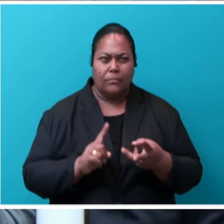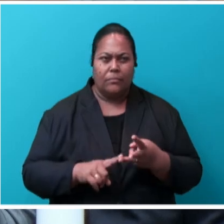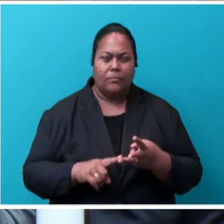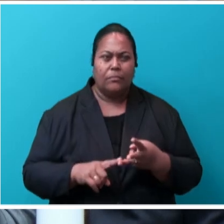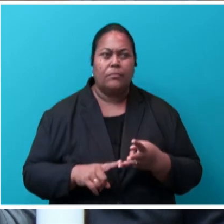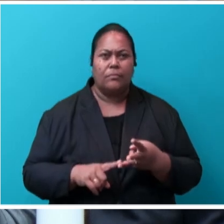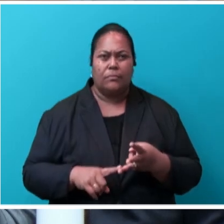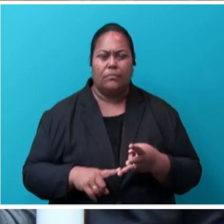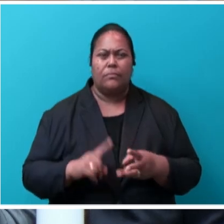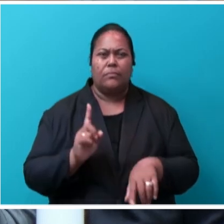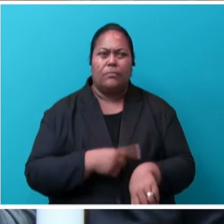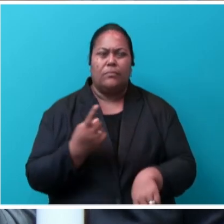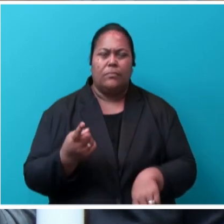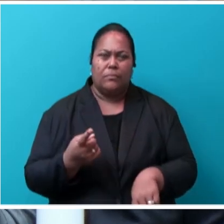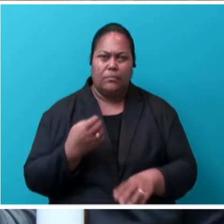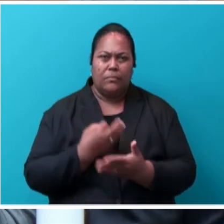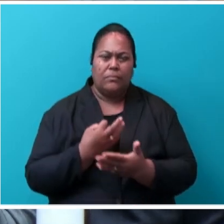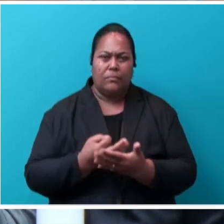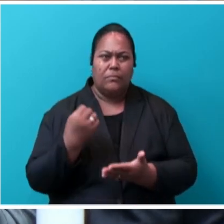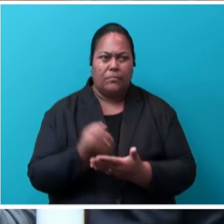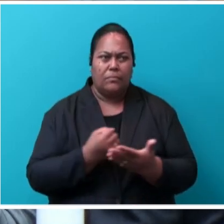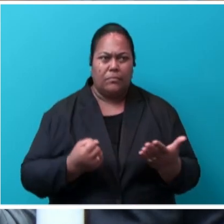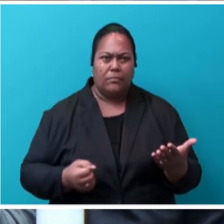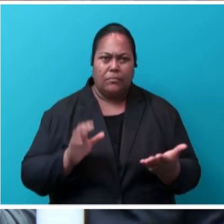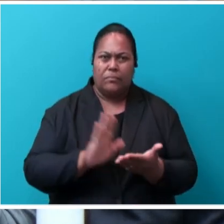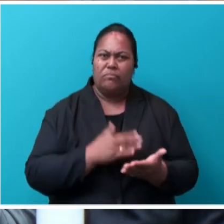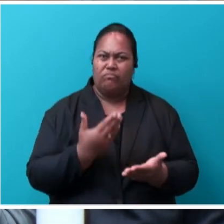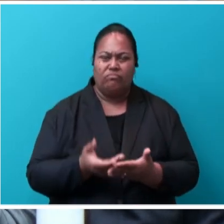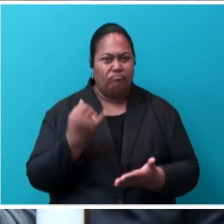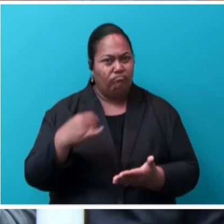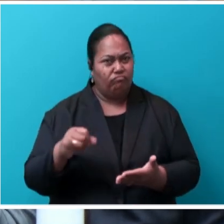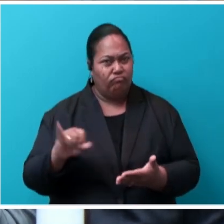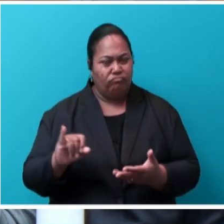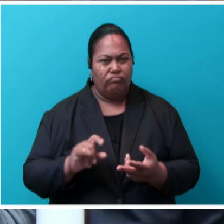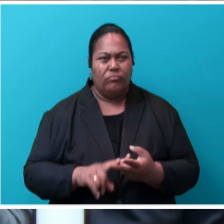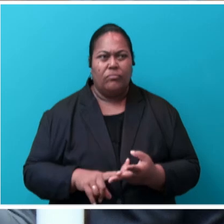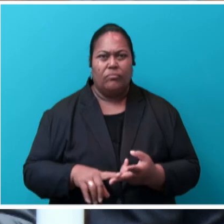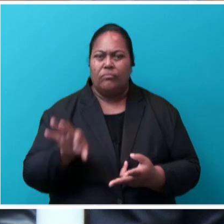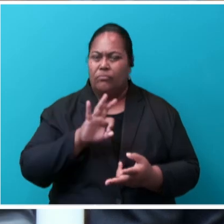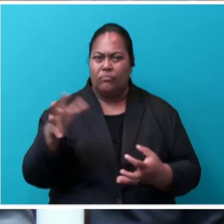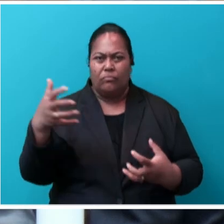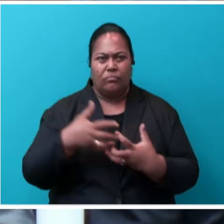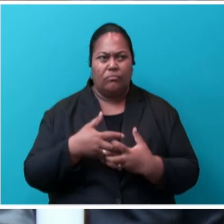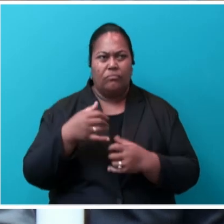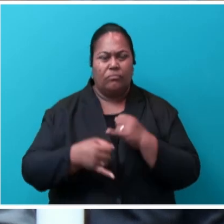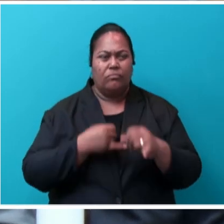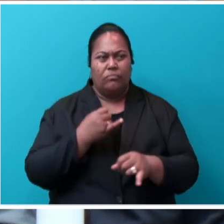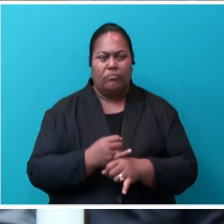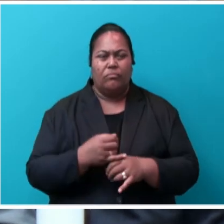statements, misapplication or non-compliance with international financial reporting